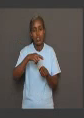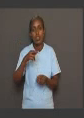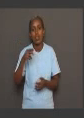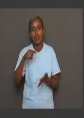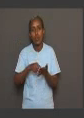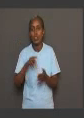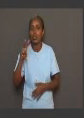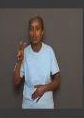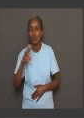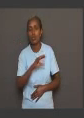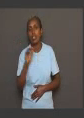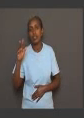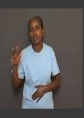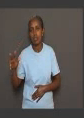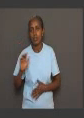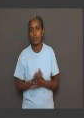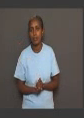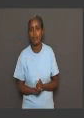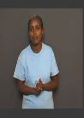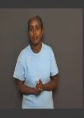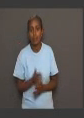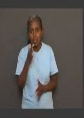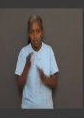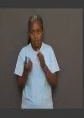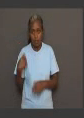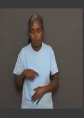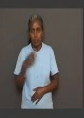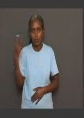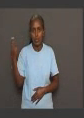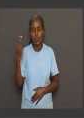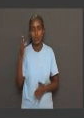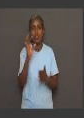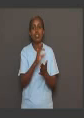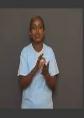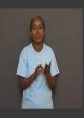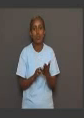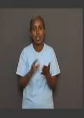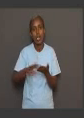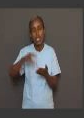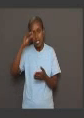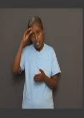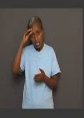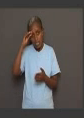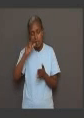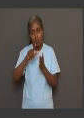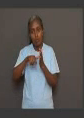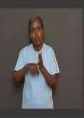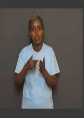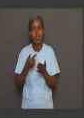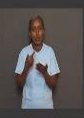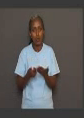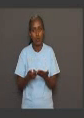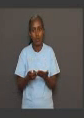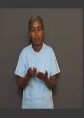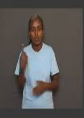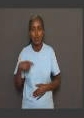2 and 3. If we use the formula that we learned a moment ago, we